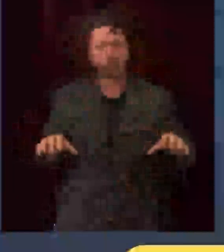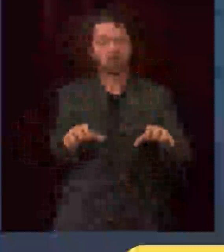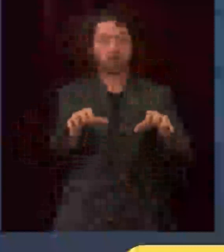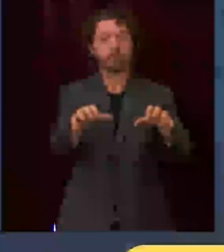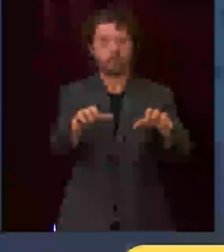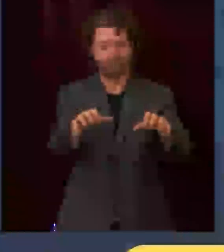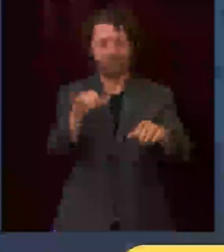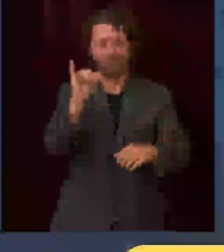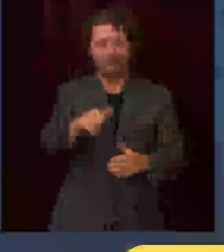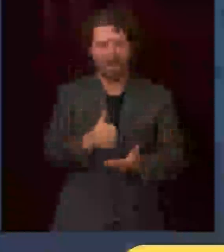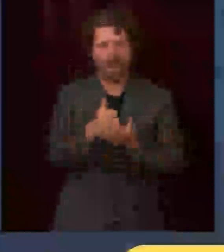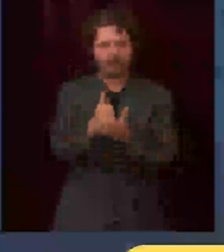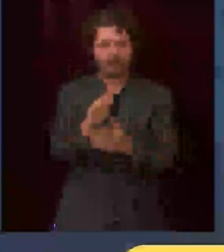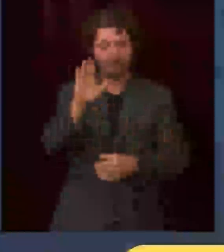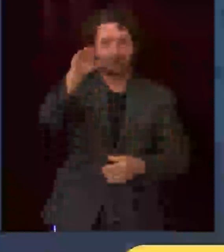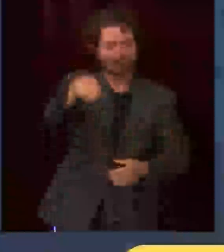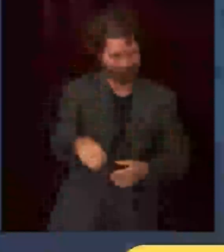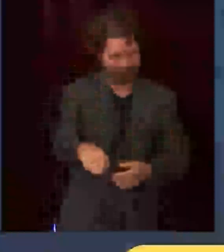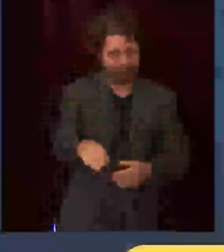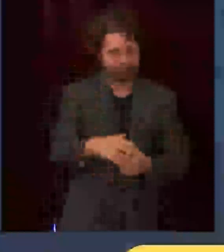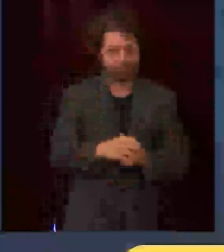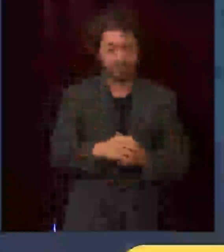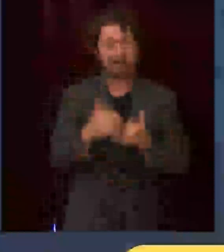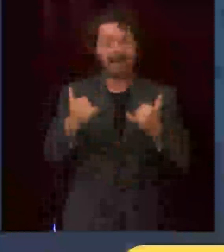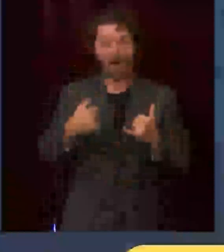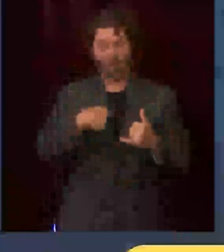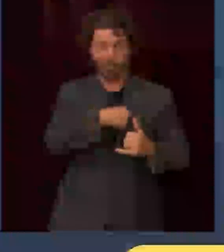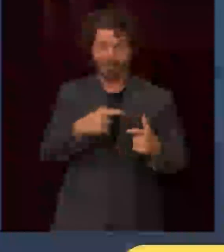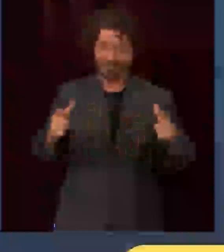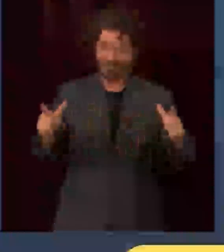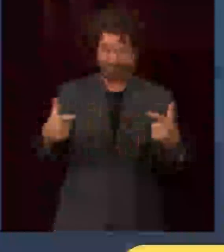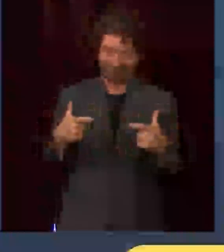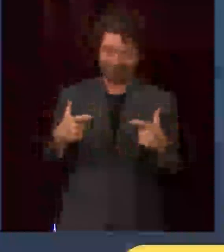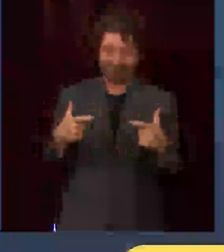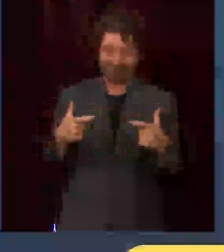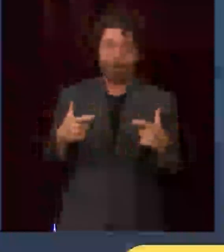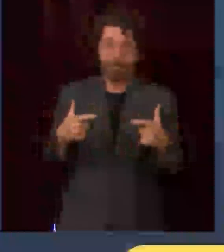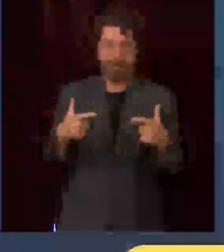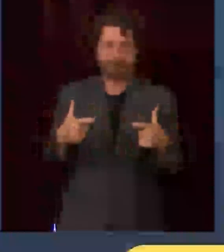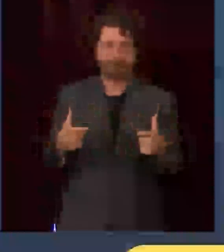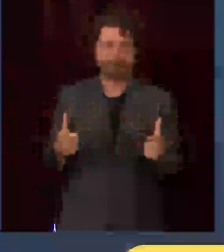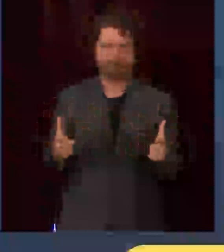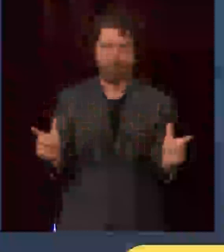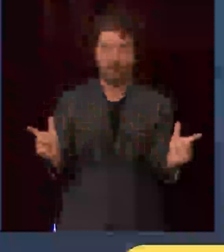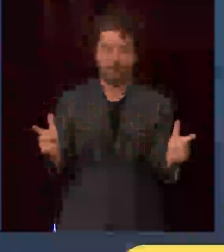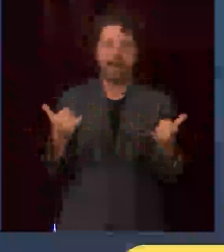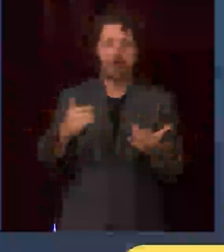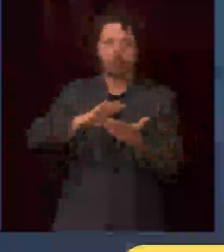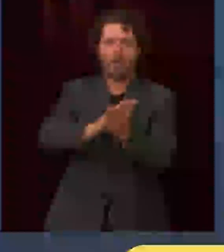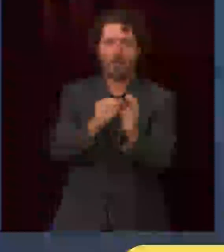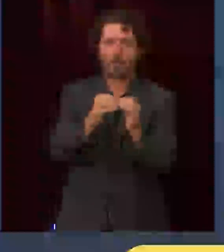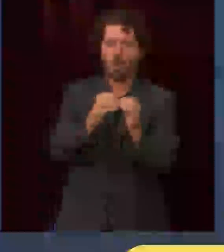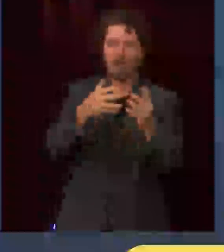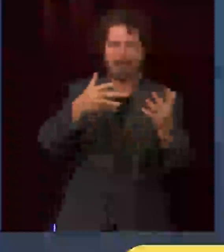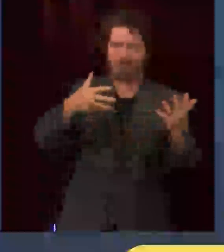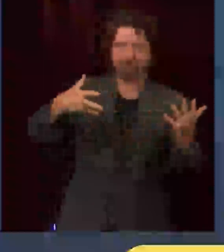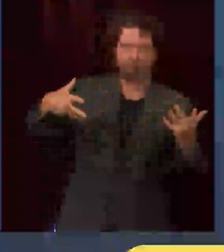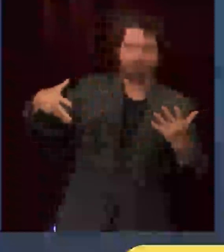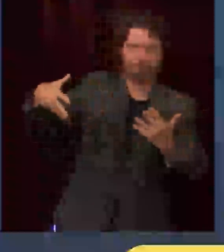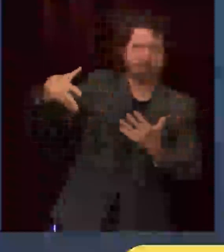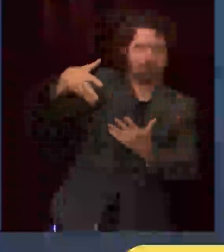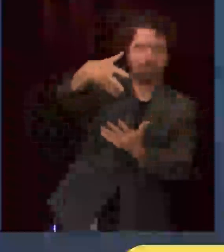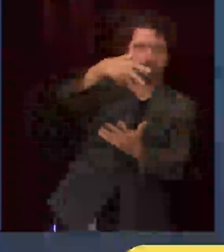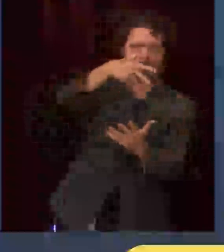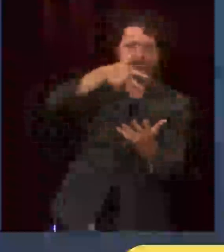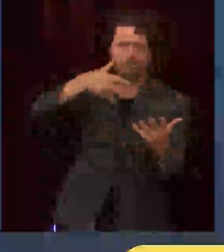another approach. And you might think of it as we were on a kind of a lifeboat for a couple months of social distancing. We're